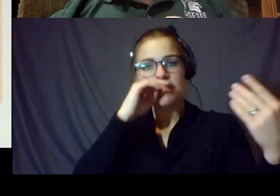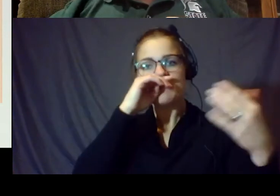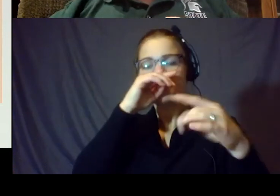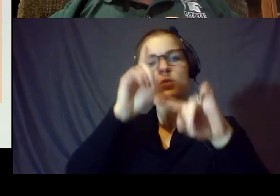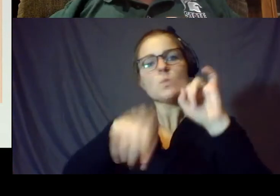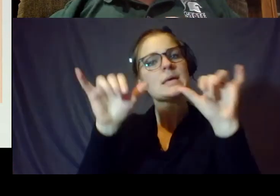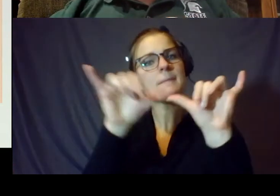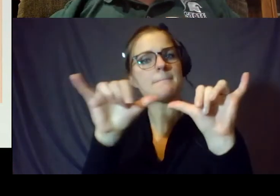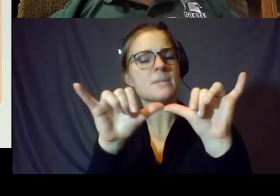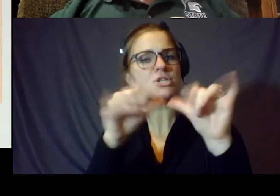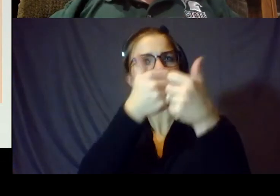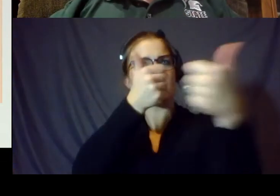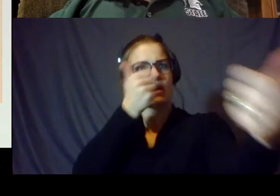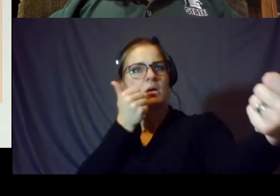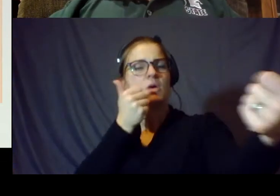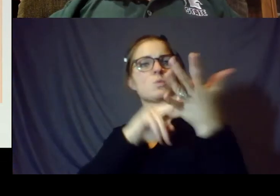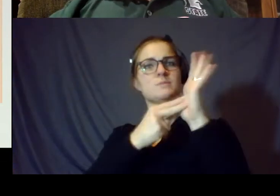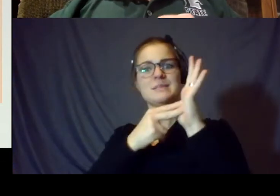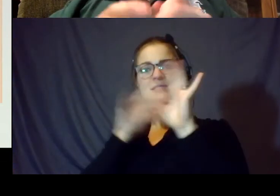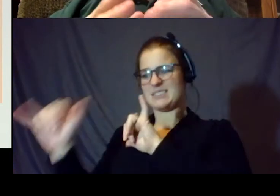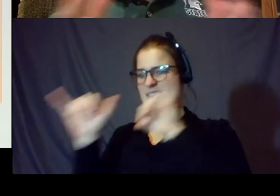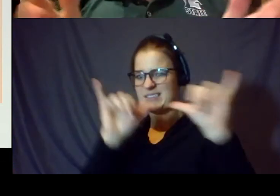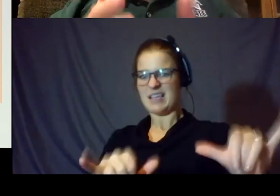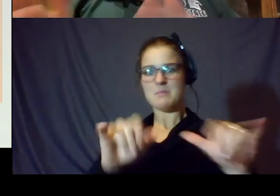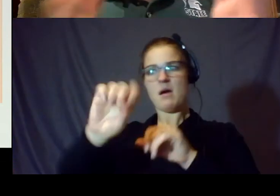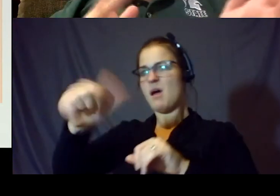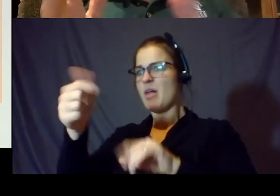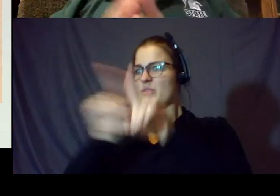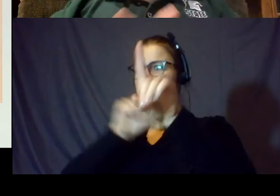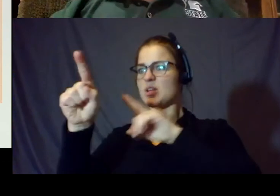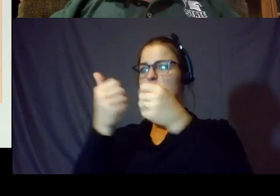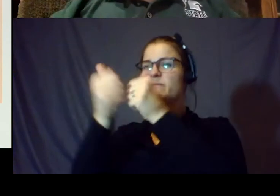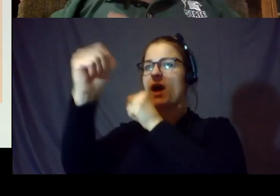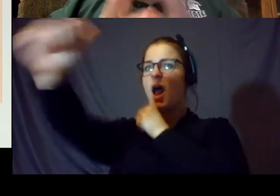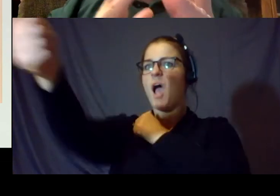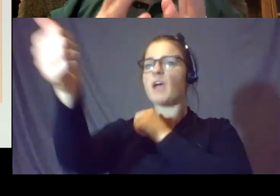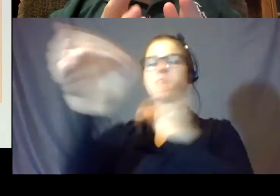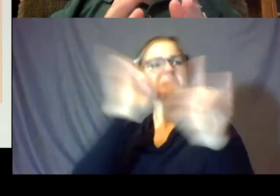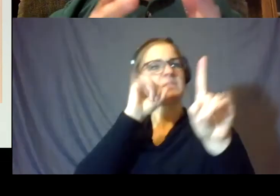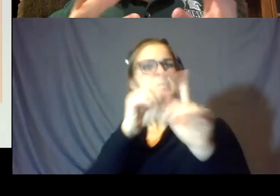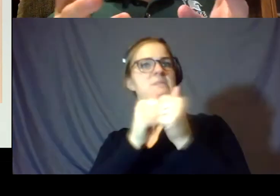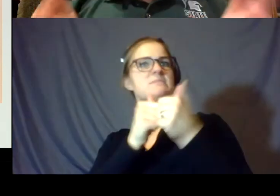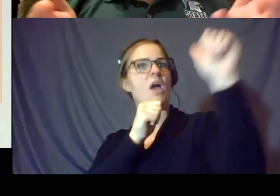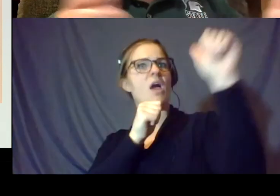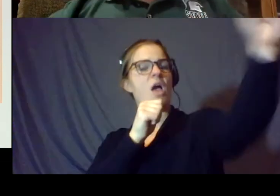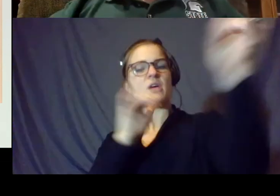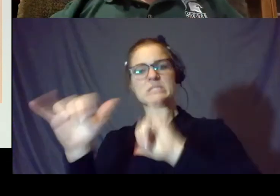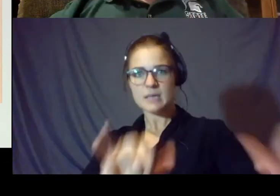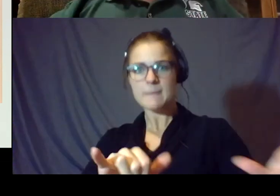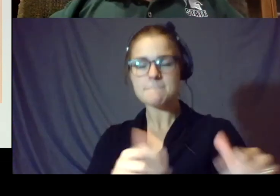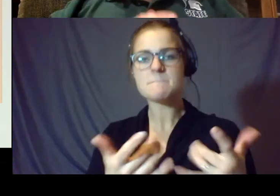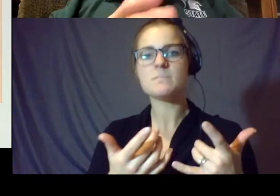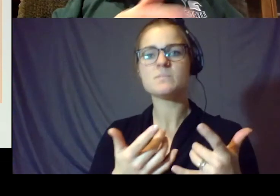far away as the other stars. So this violated the theory of the permanence of the heavens to have a new star